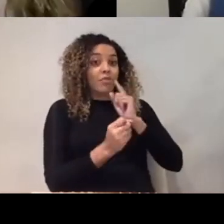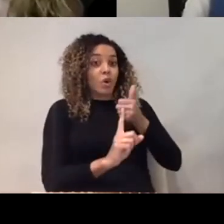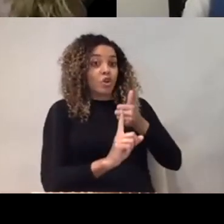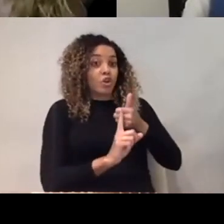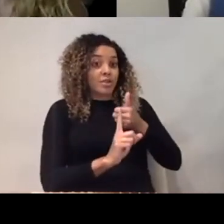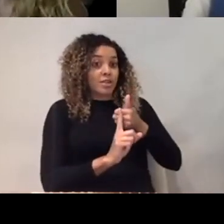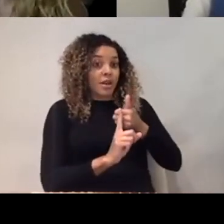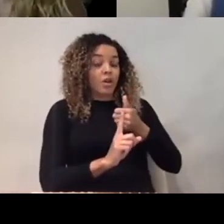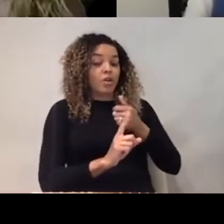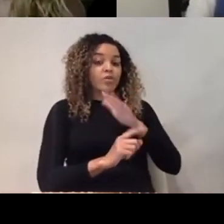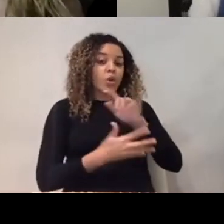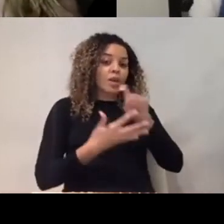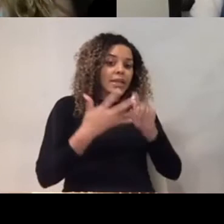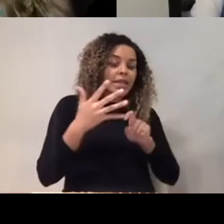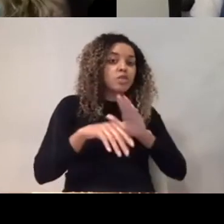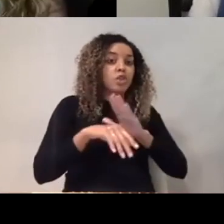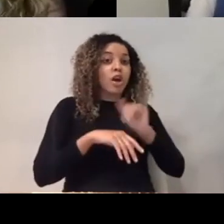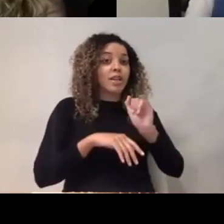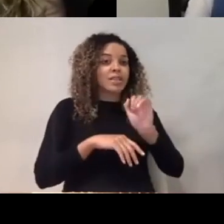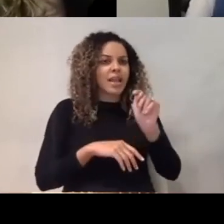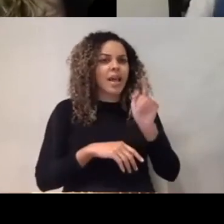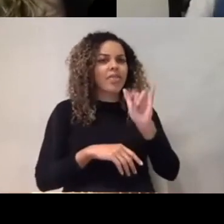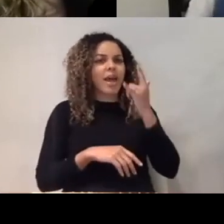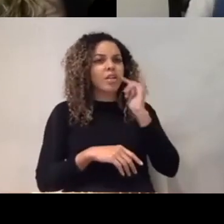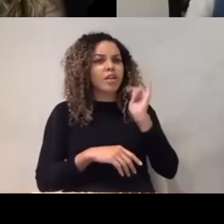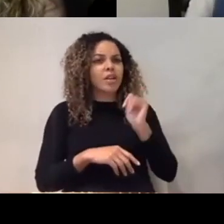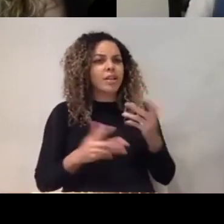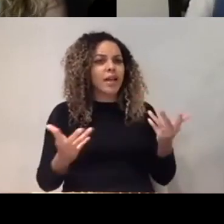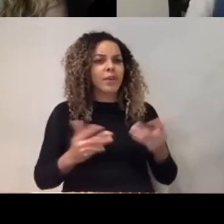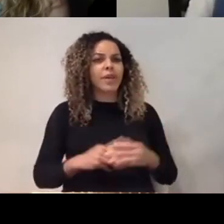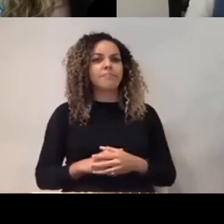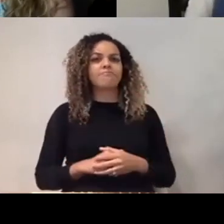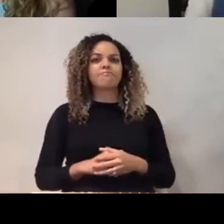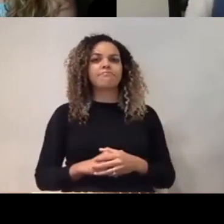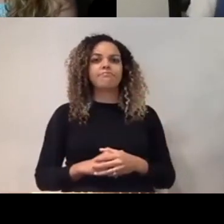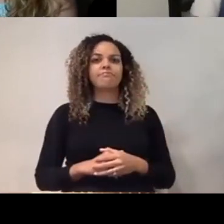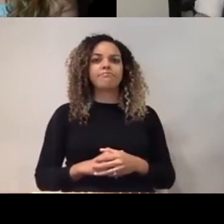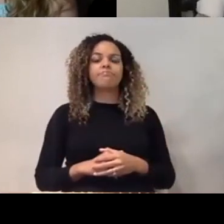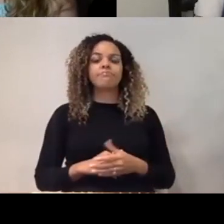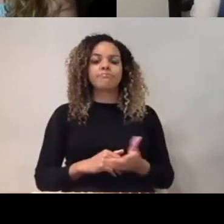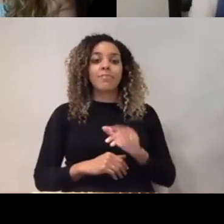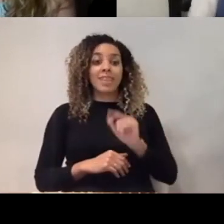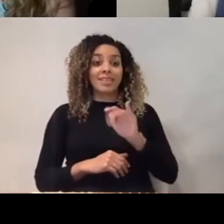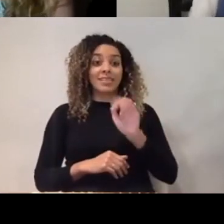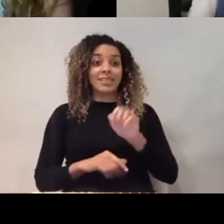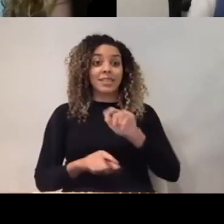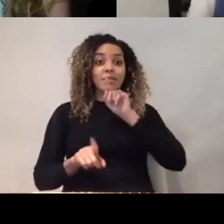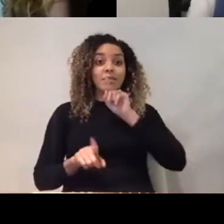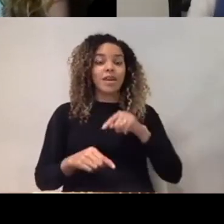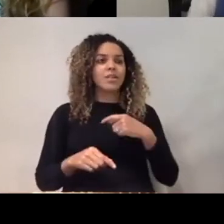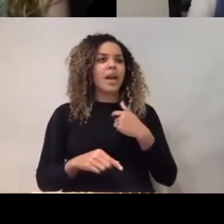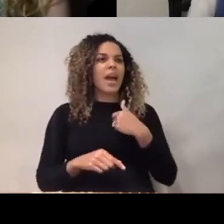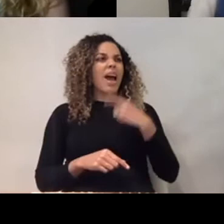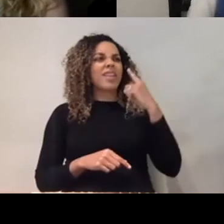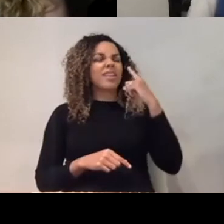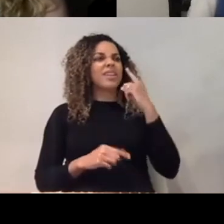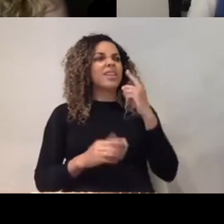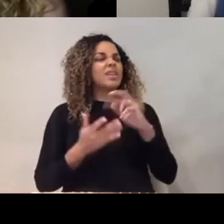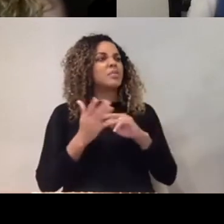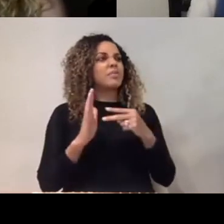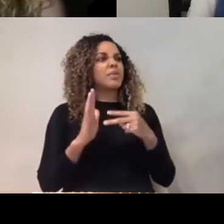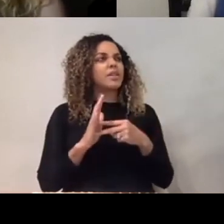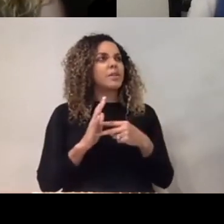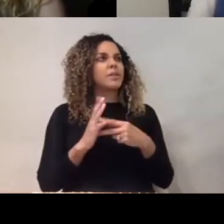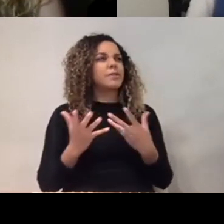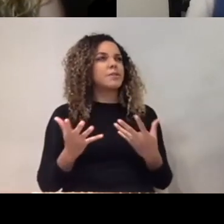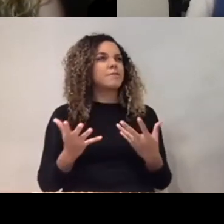set? I think it's just it's not being afraid to